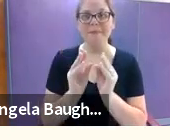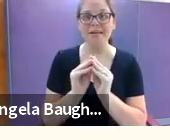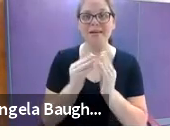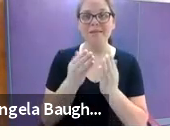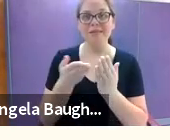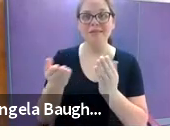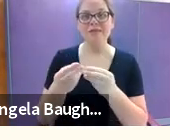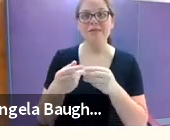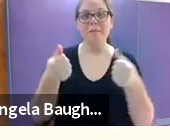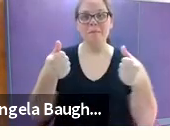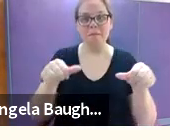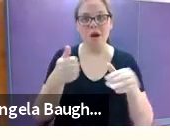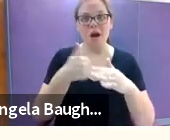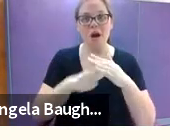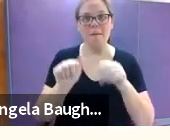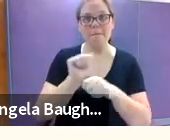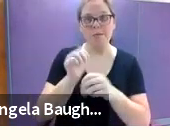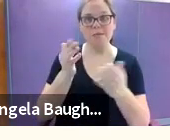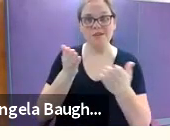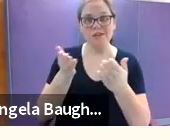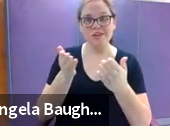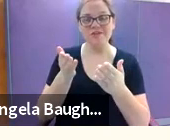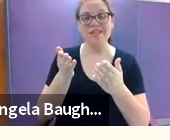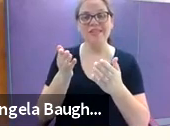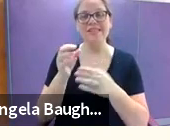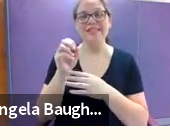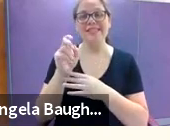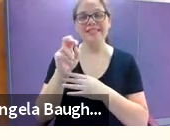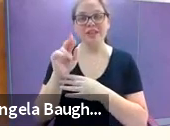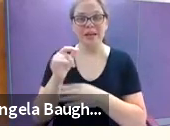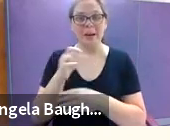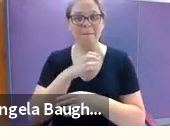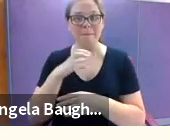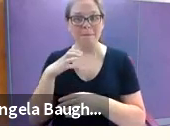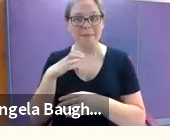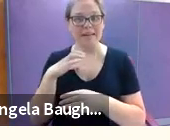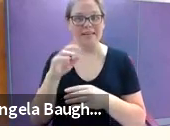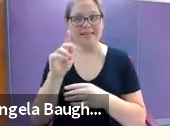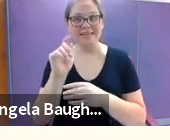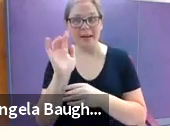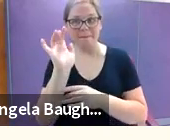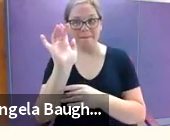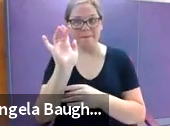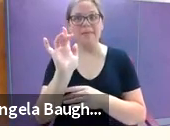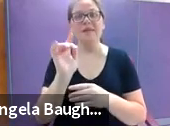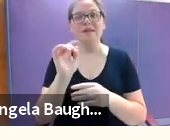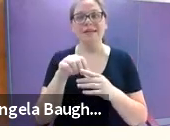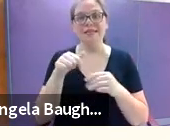the Employment Service Organization Steering Committee's meeting tab at the link posted in the slide.